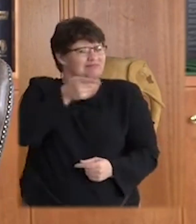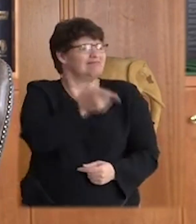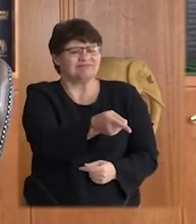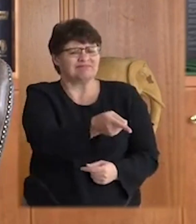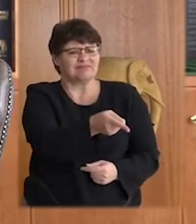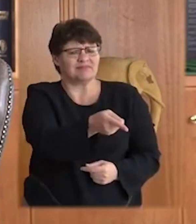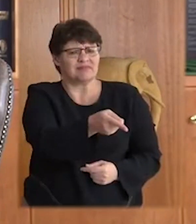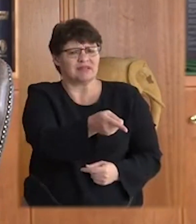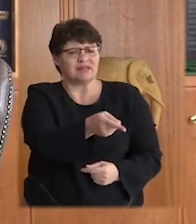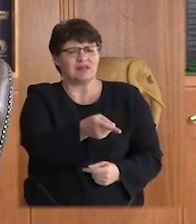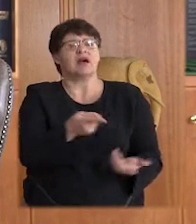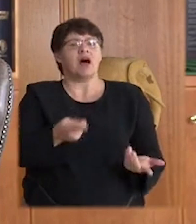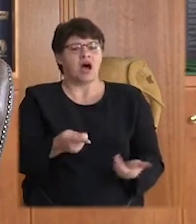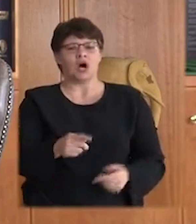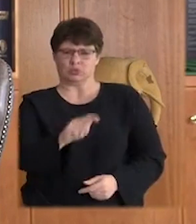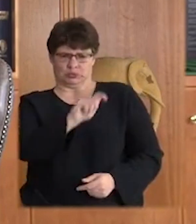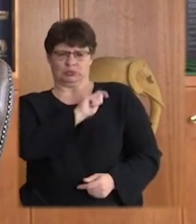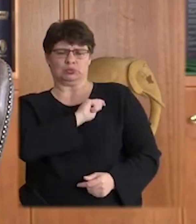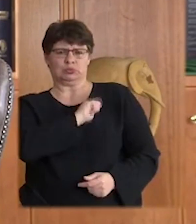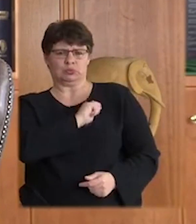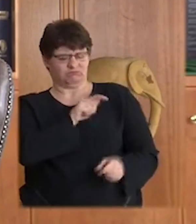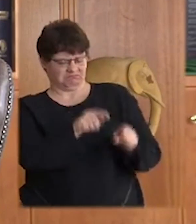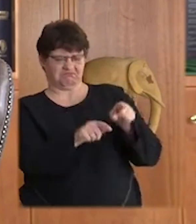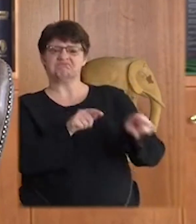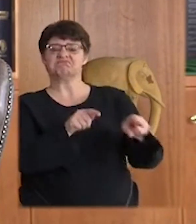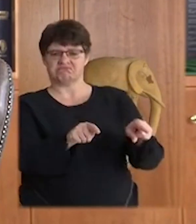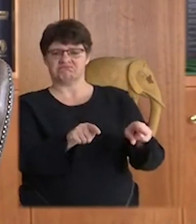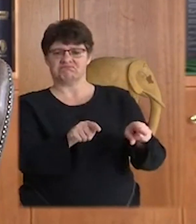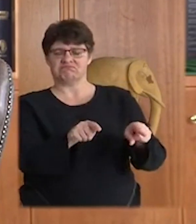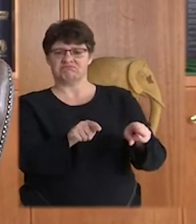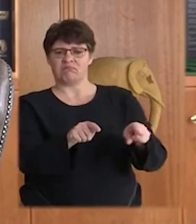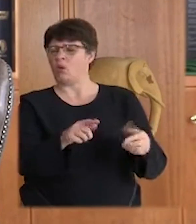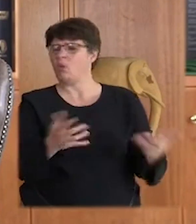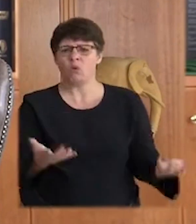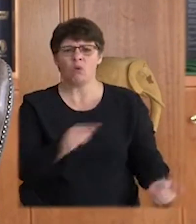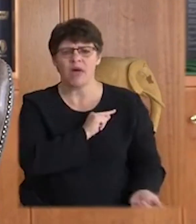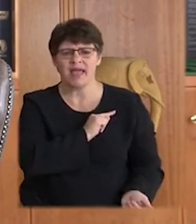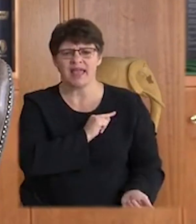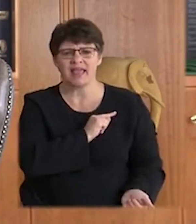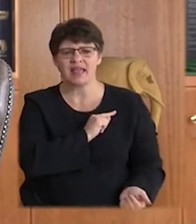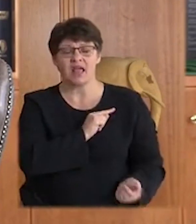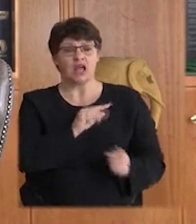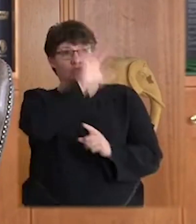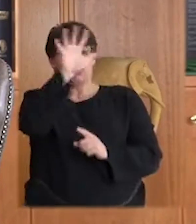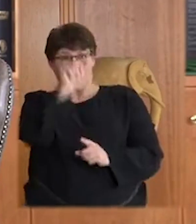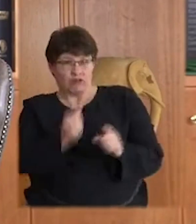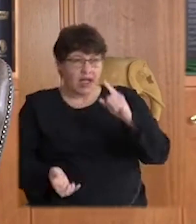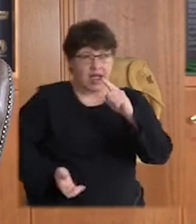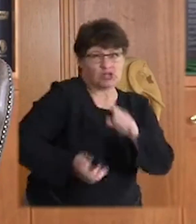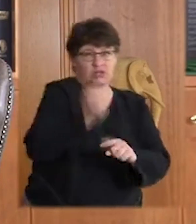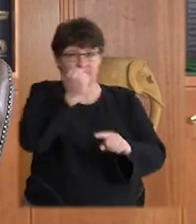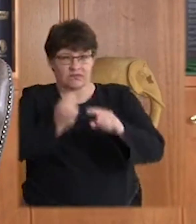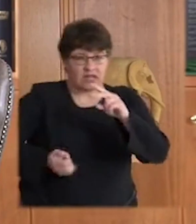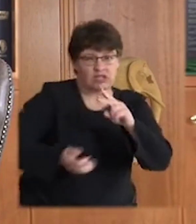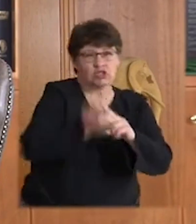These words are an ever-present reminder that everything we have achieved as a